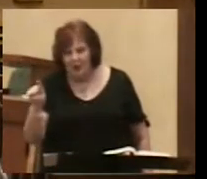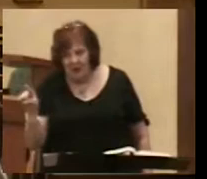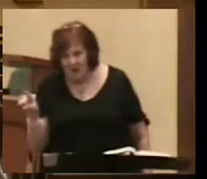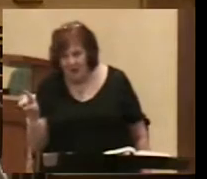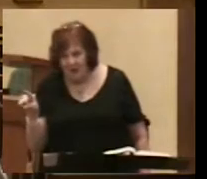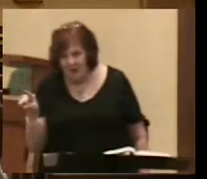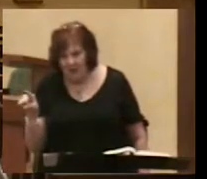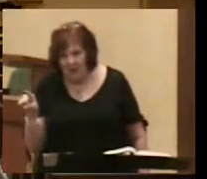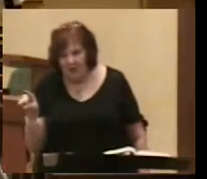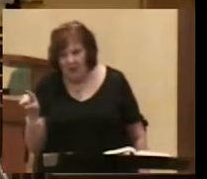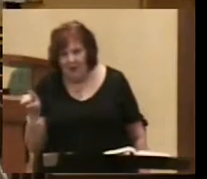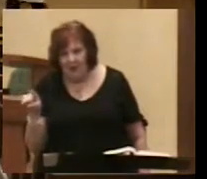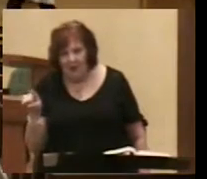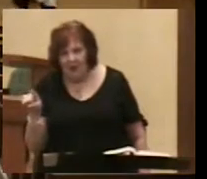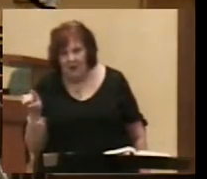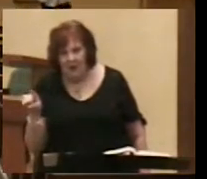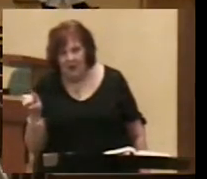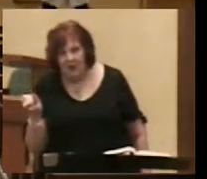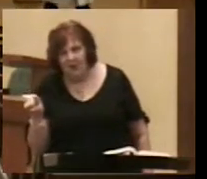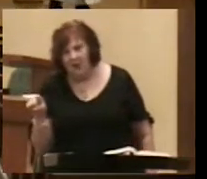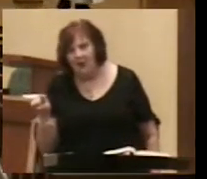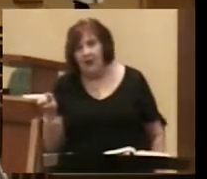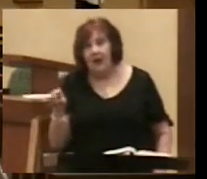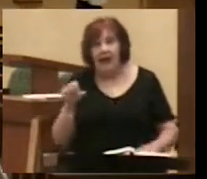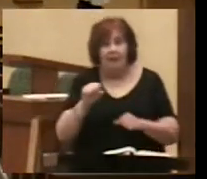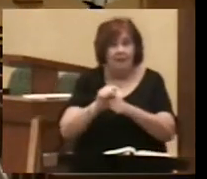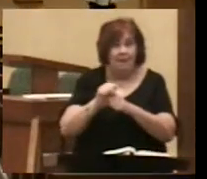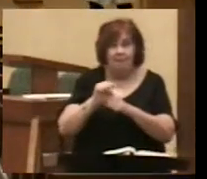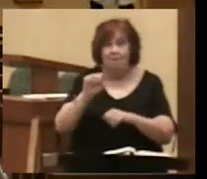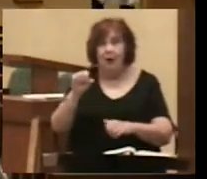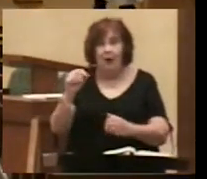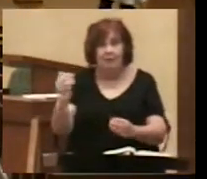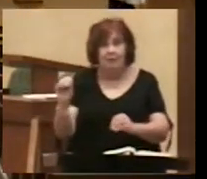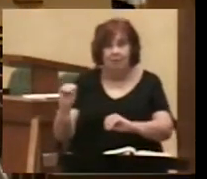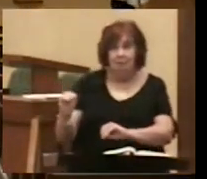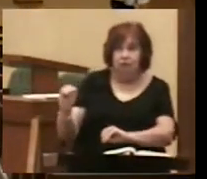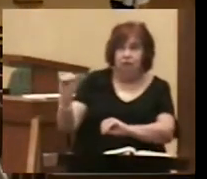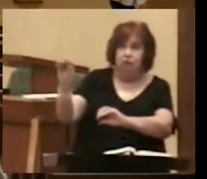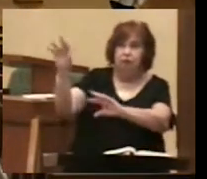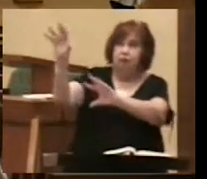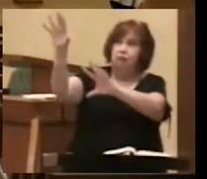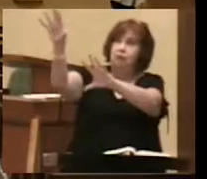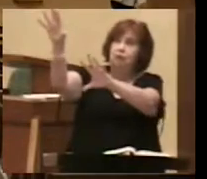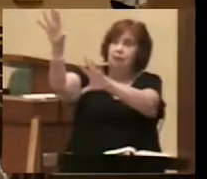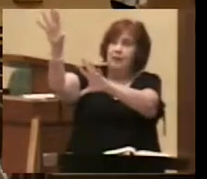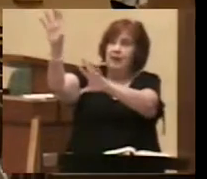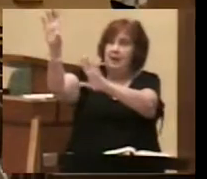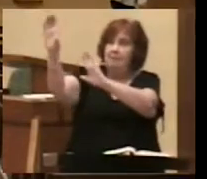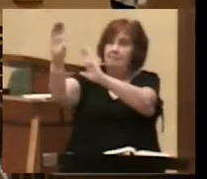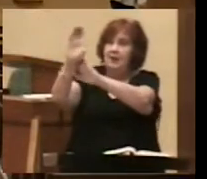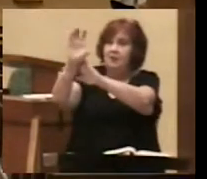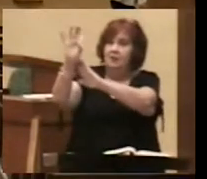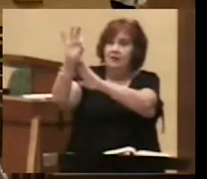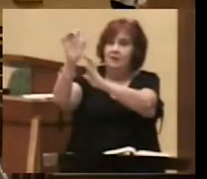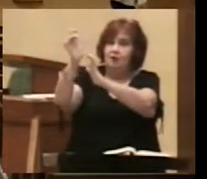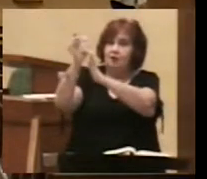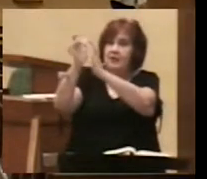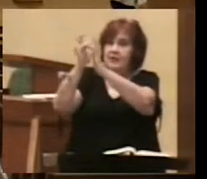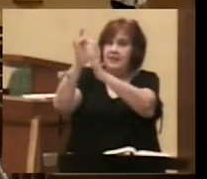on a 3-story mountain on stage is projected a picture of Jesus on the